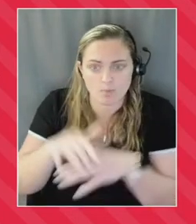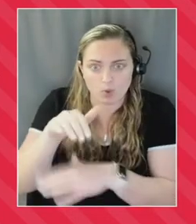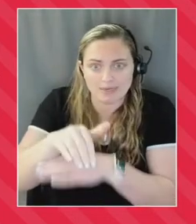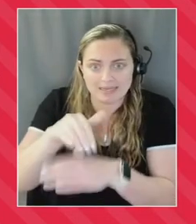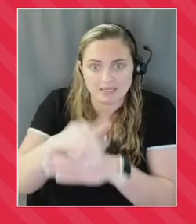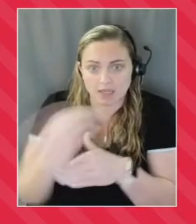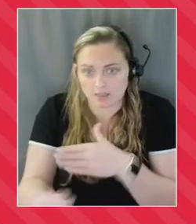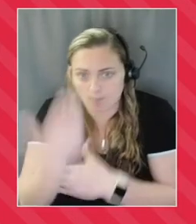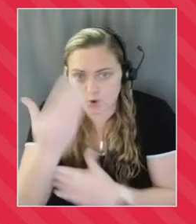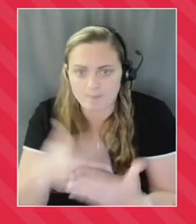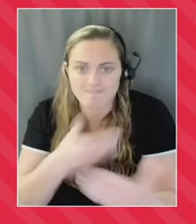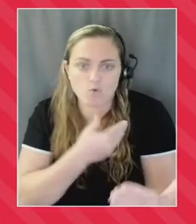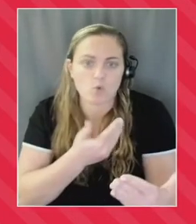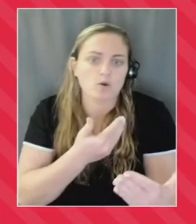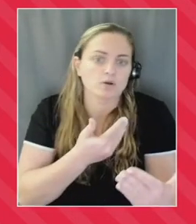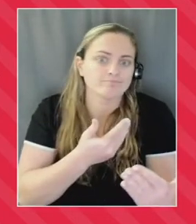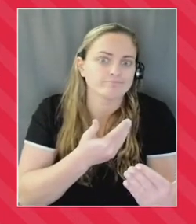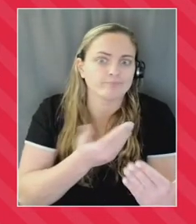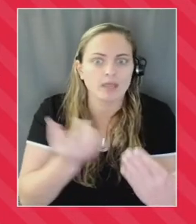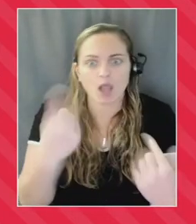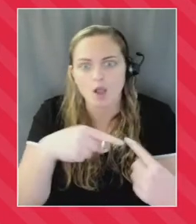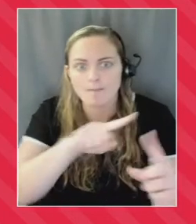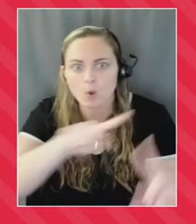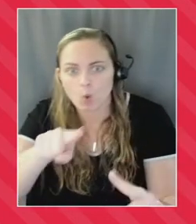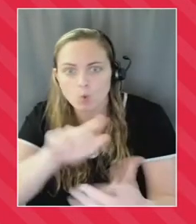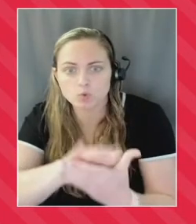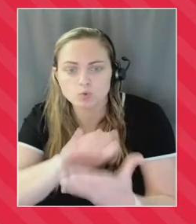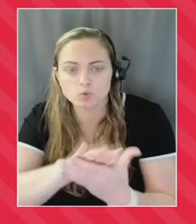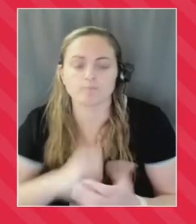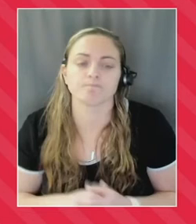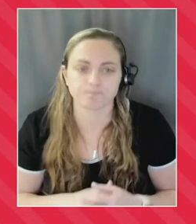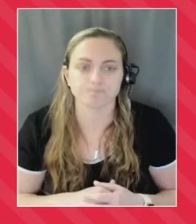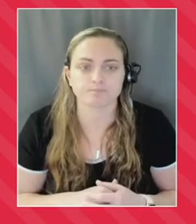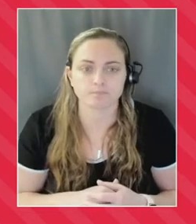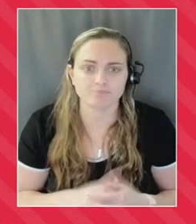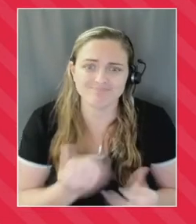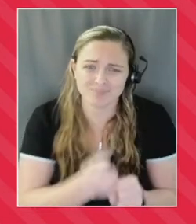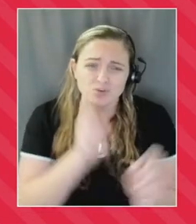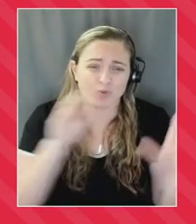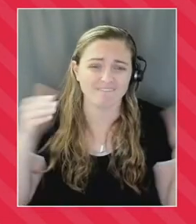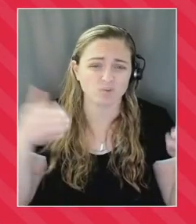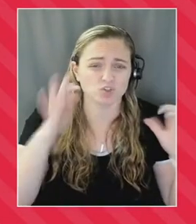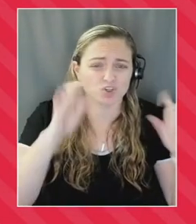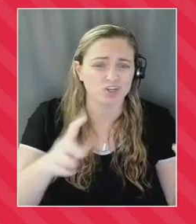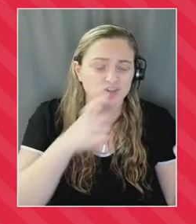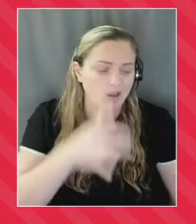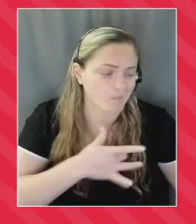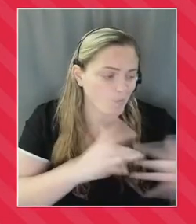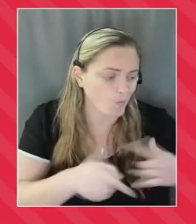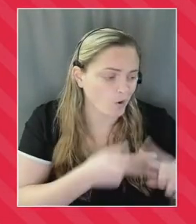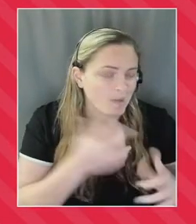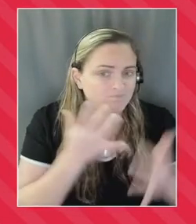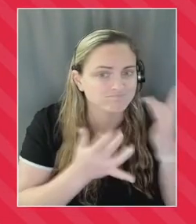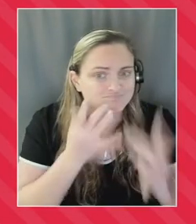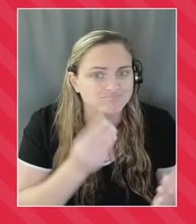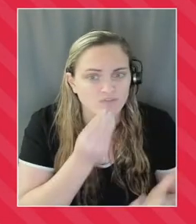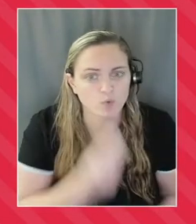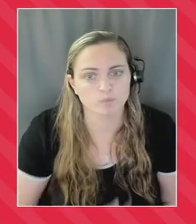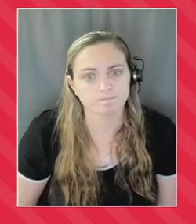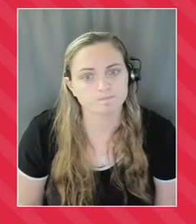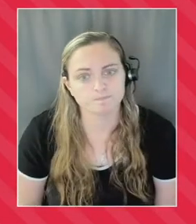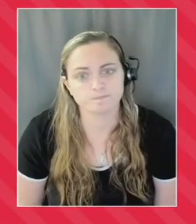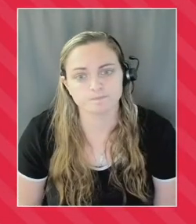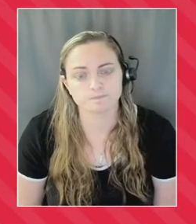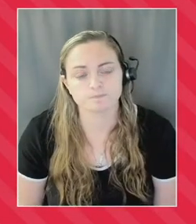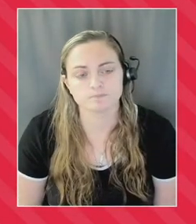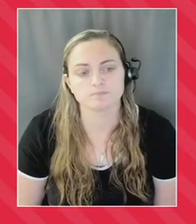morning before they come to school. And that way they can focus on their education and hopefully work towards a bright future. You know, Gordon,